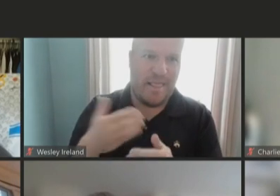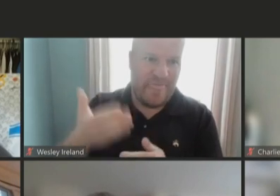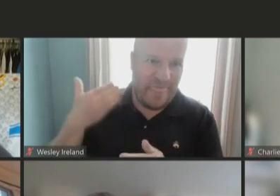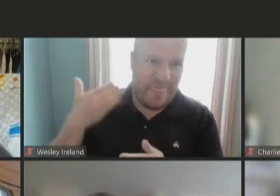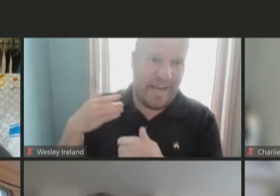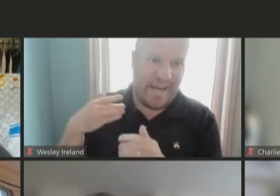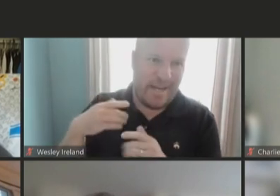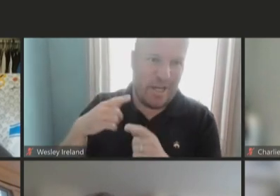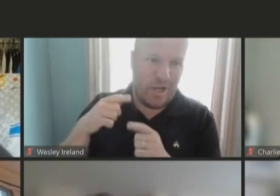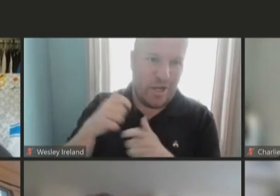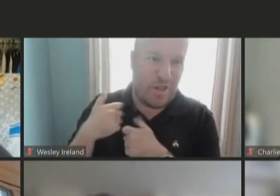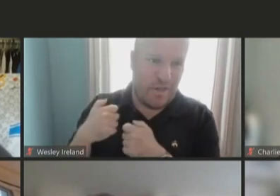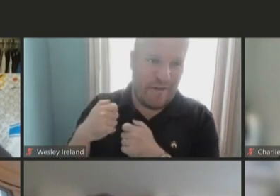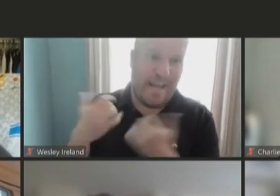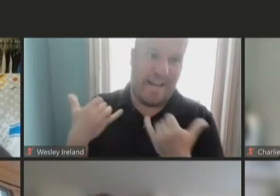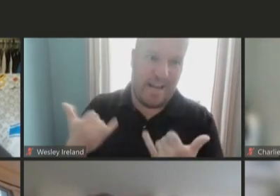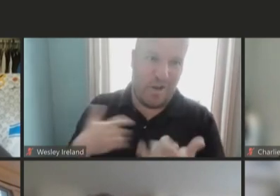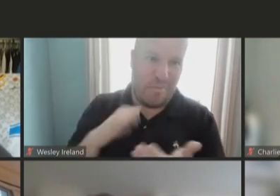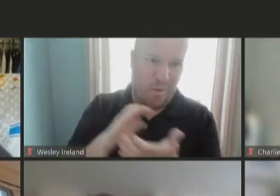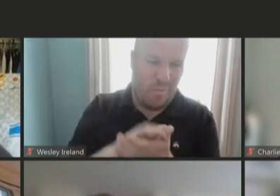look very much forward to